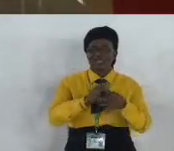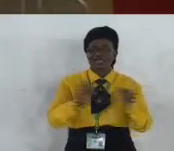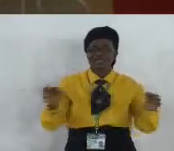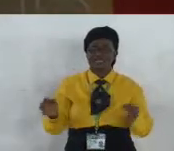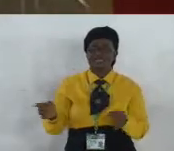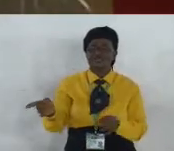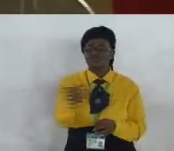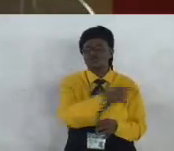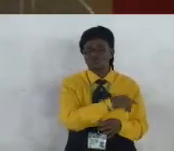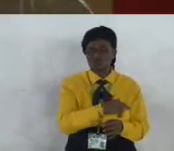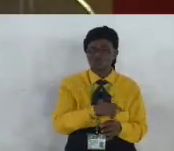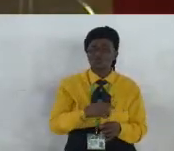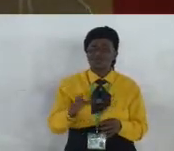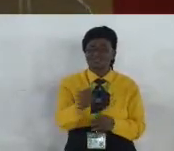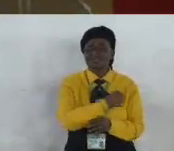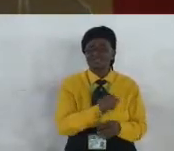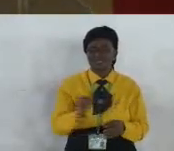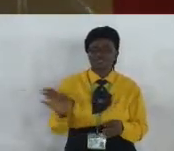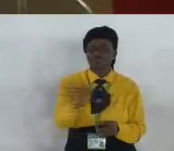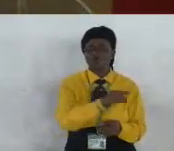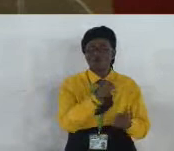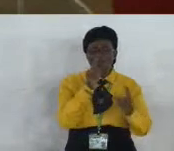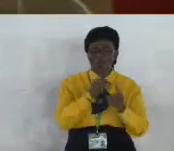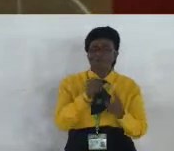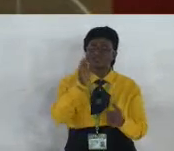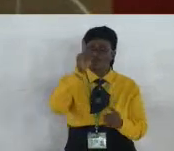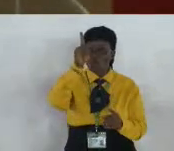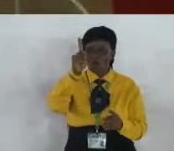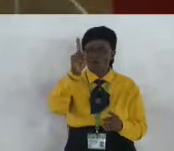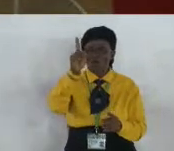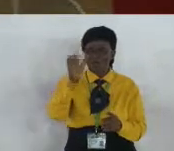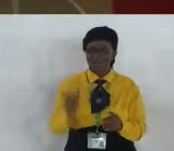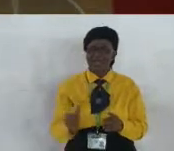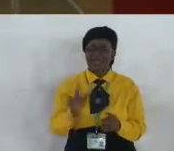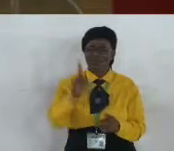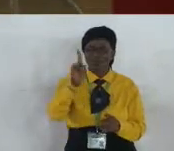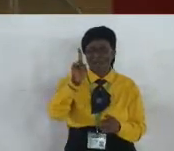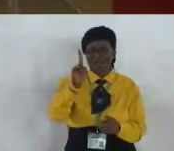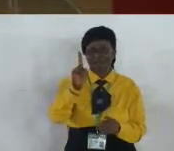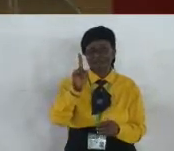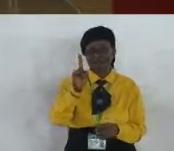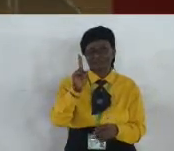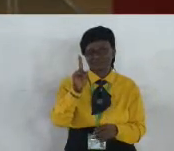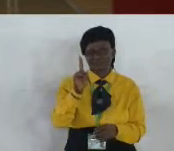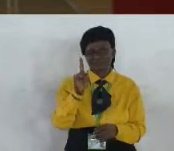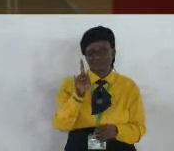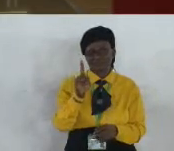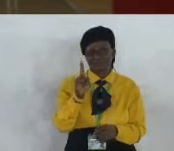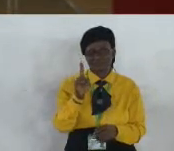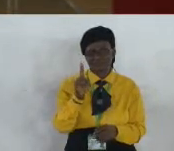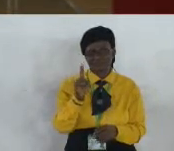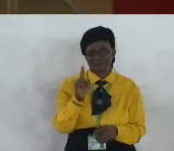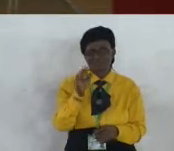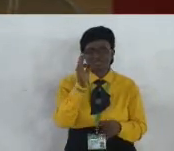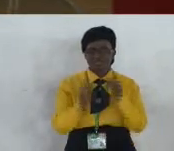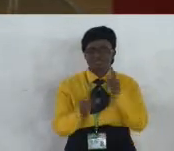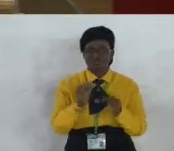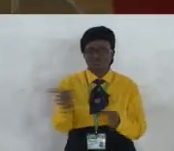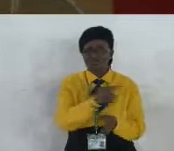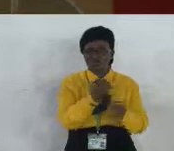your points one by one. But if you want to come to the